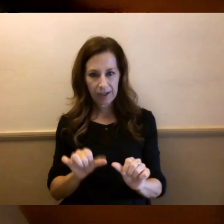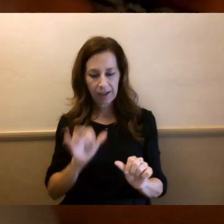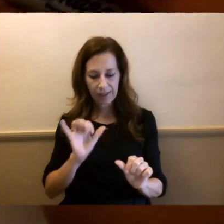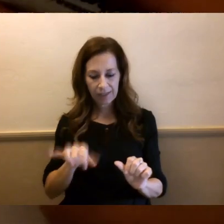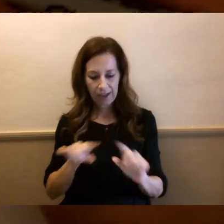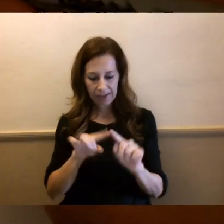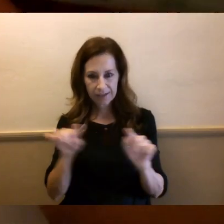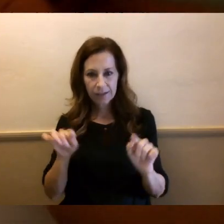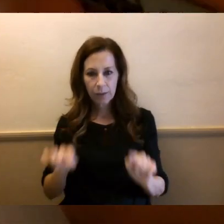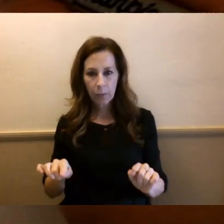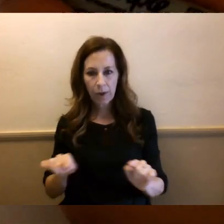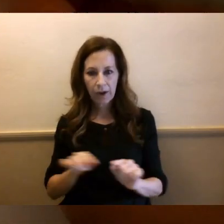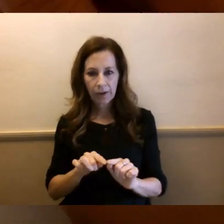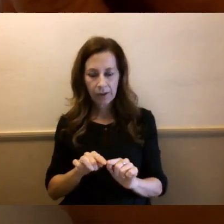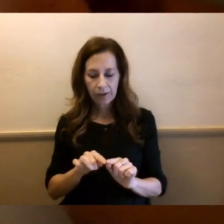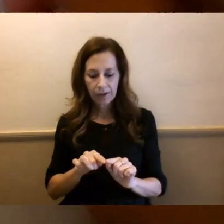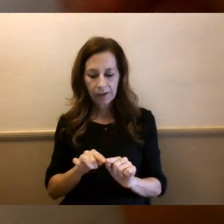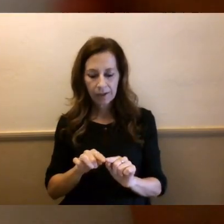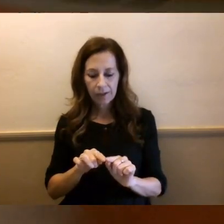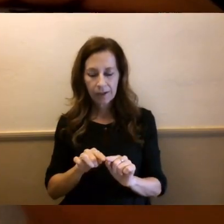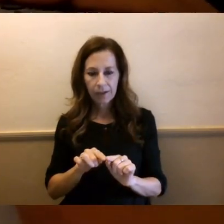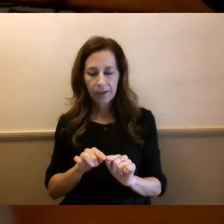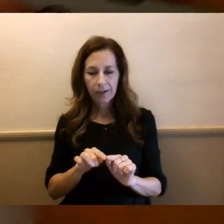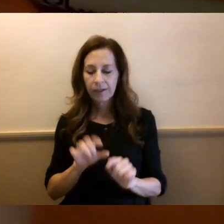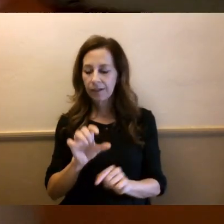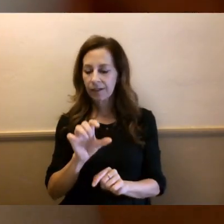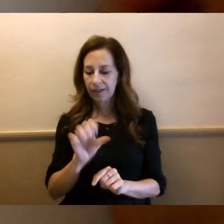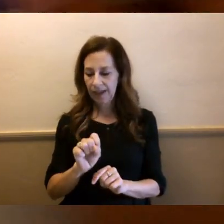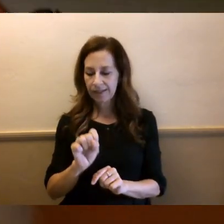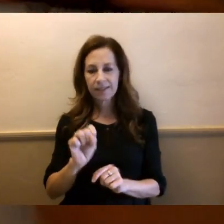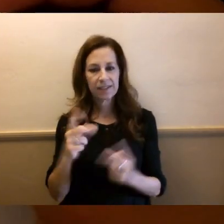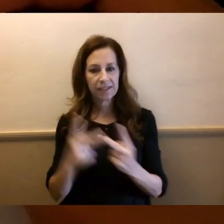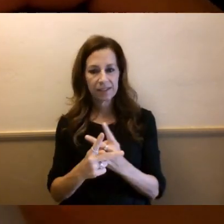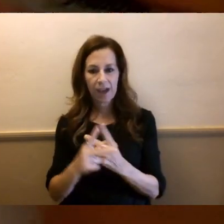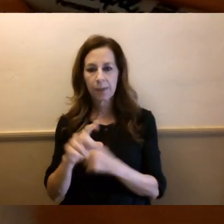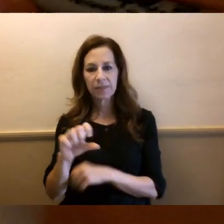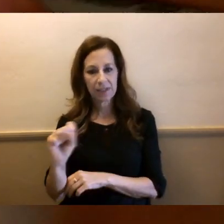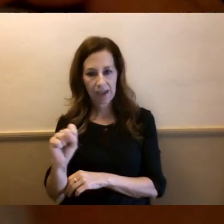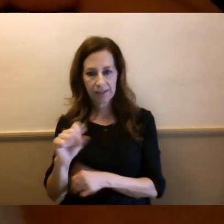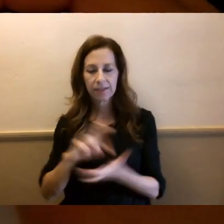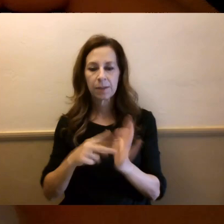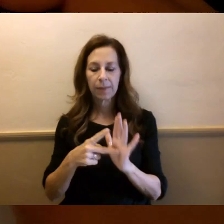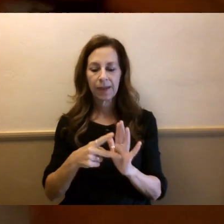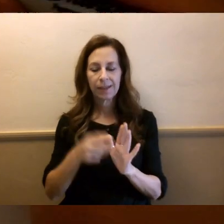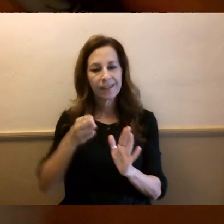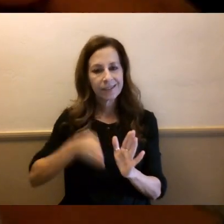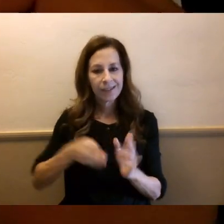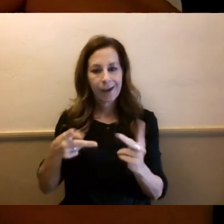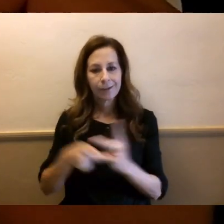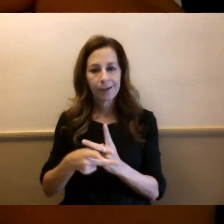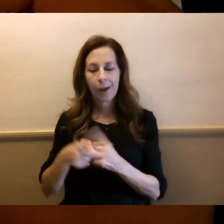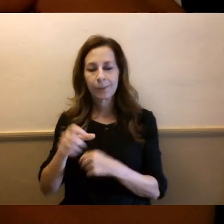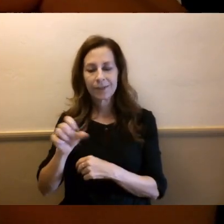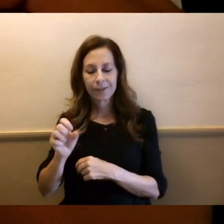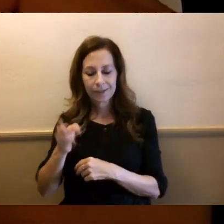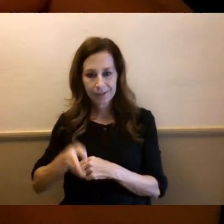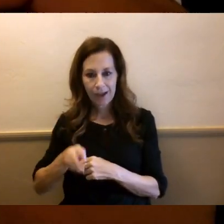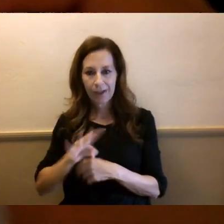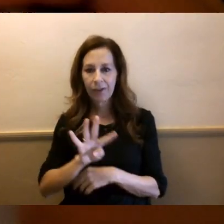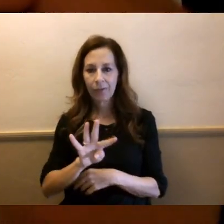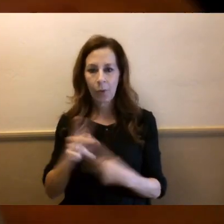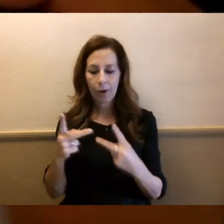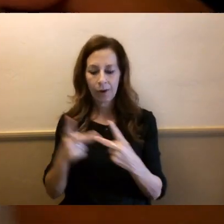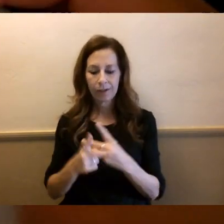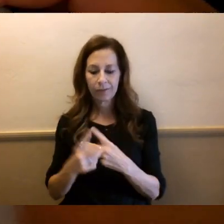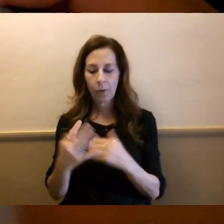this square, it would be s times s, so side times side. So 4 times 4 is 16. That's